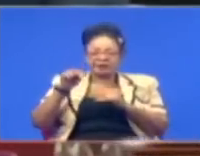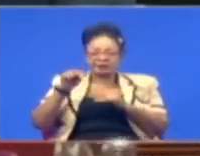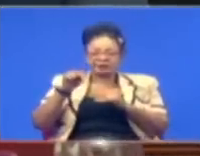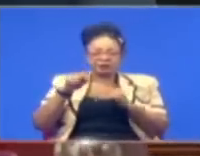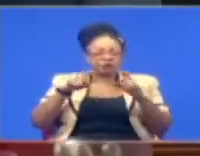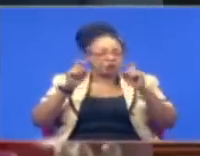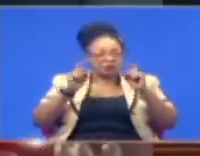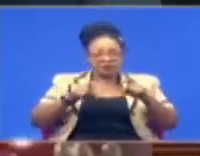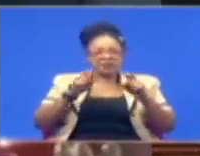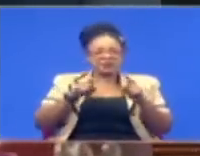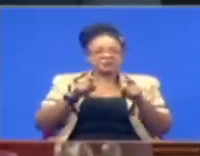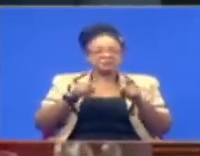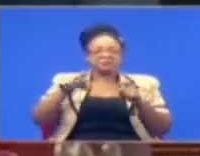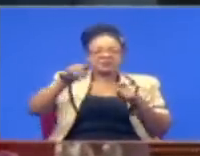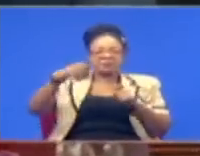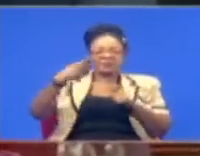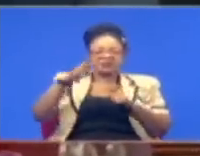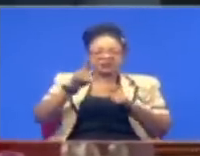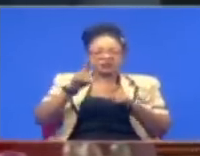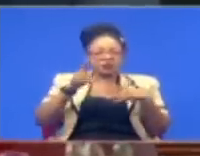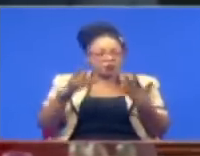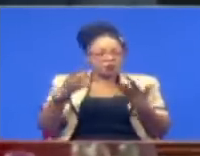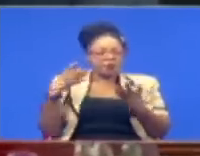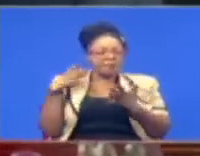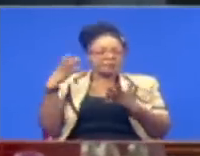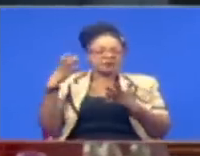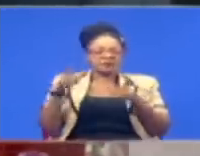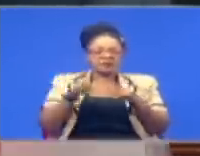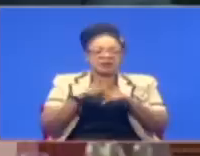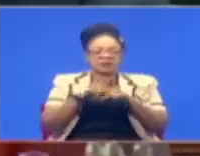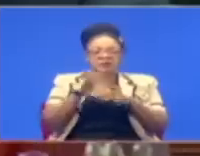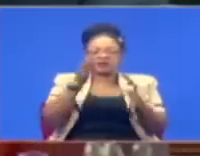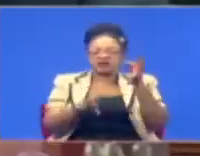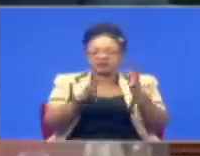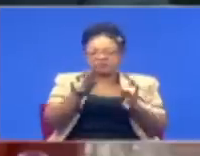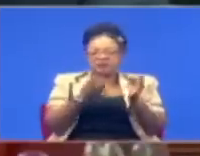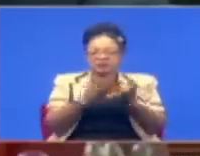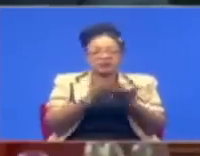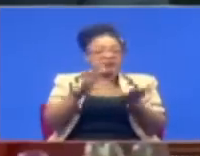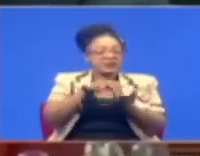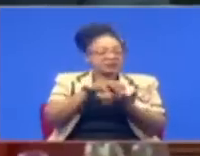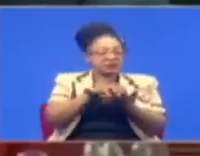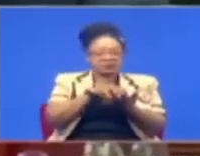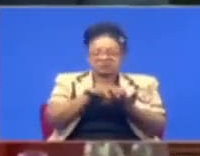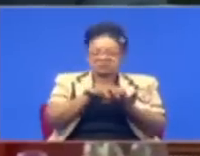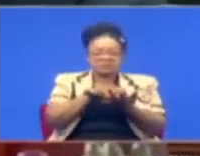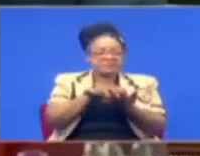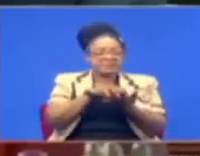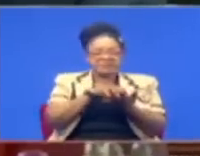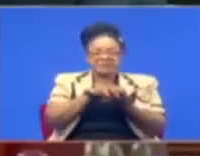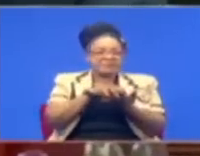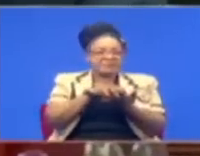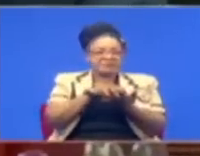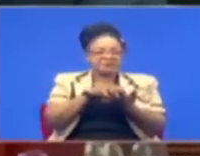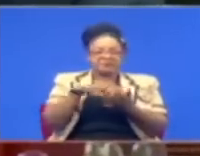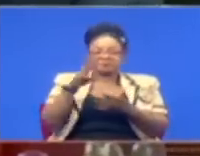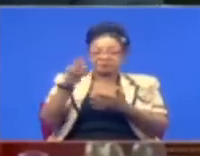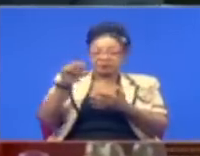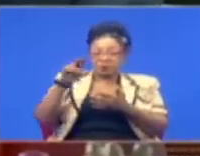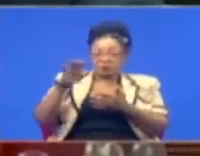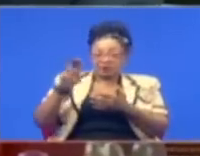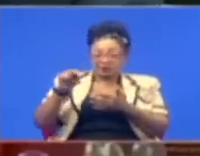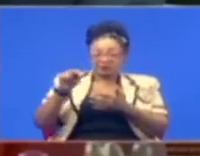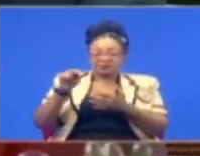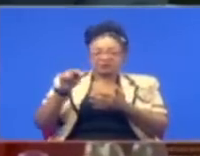a PhD or a master's as a judgment in any case. In Warren, in the